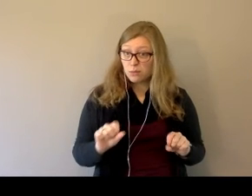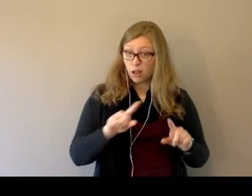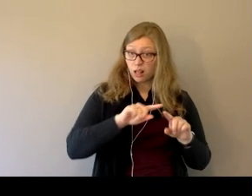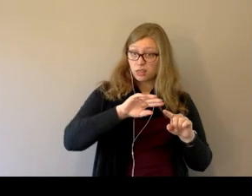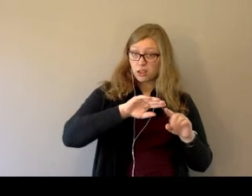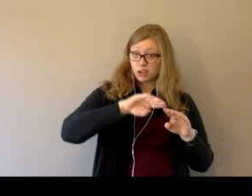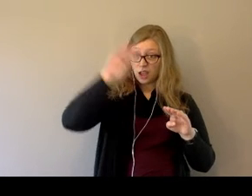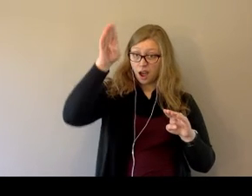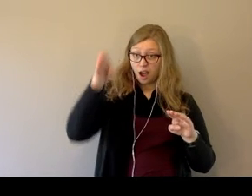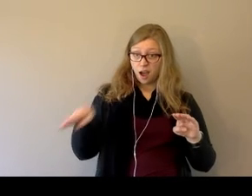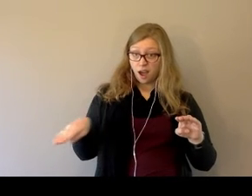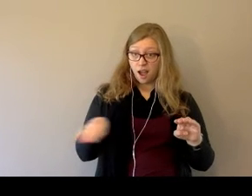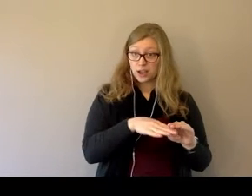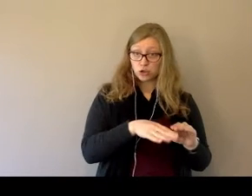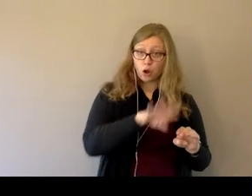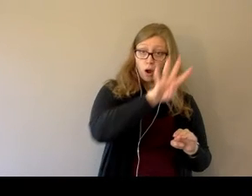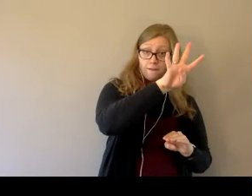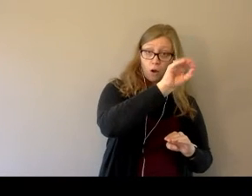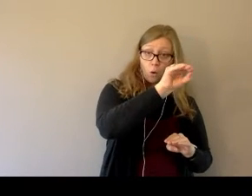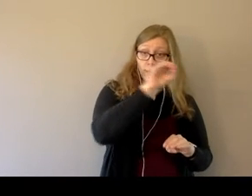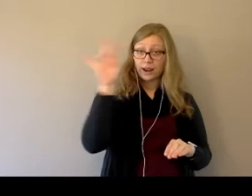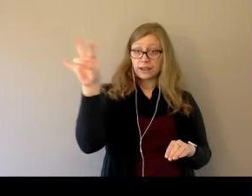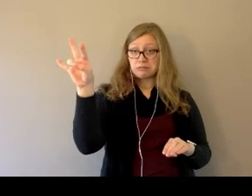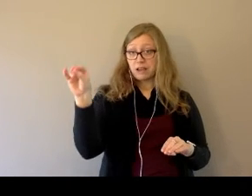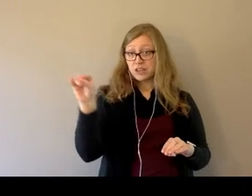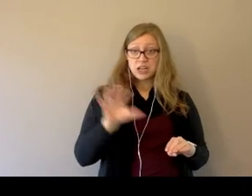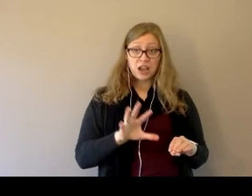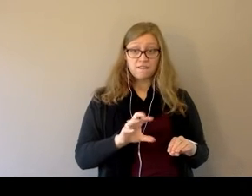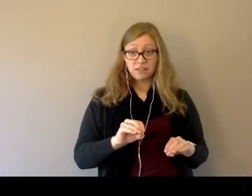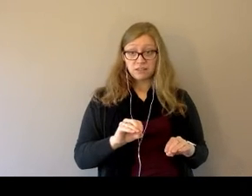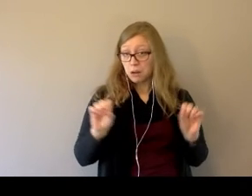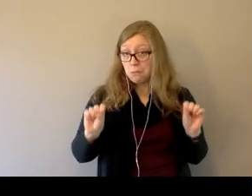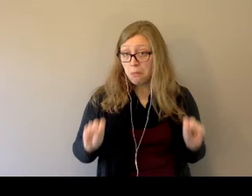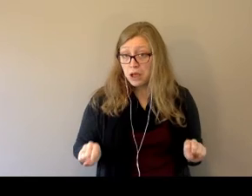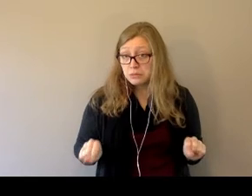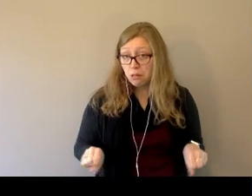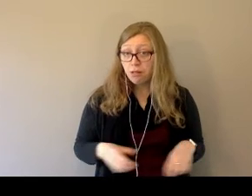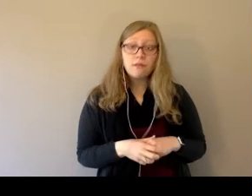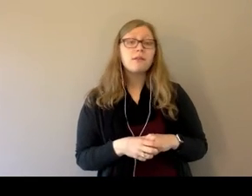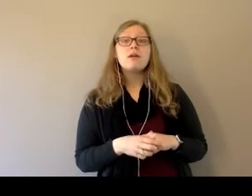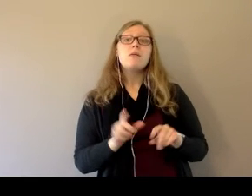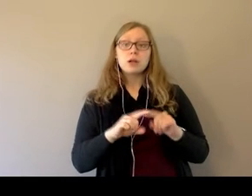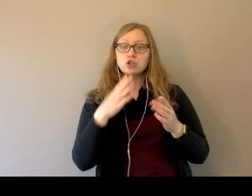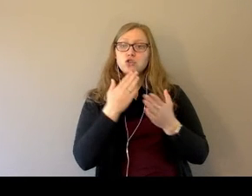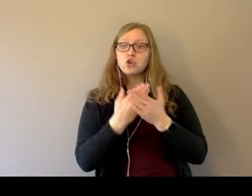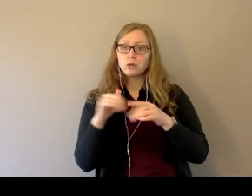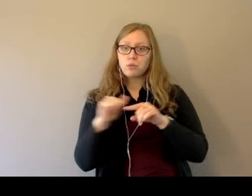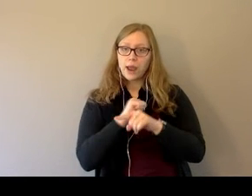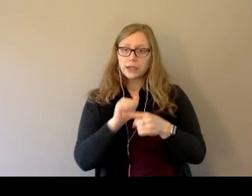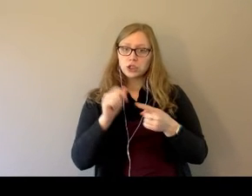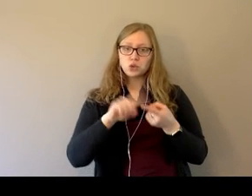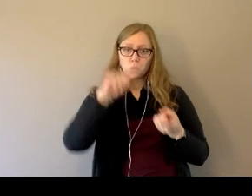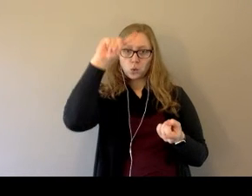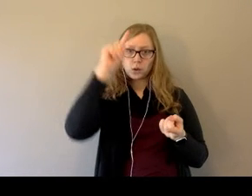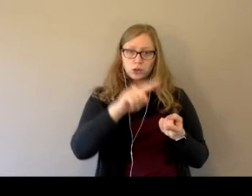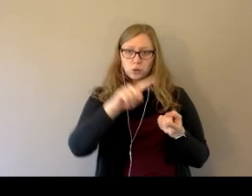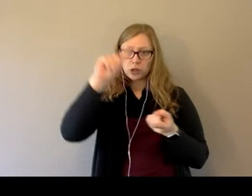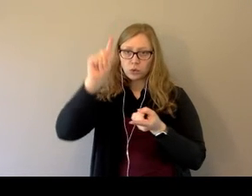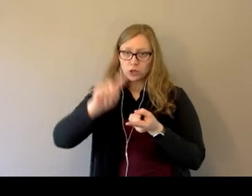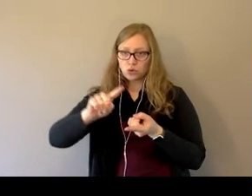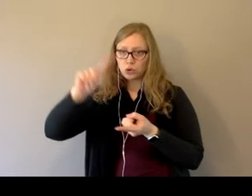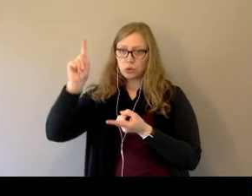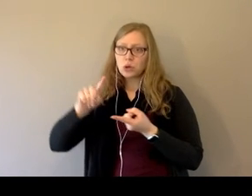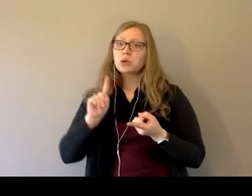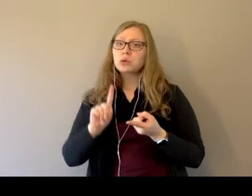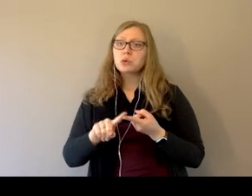40, 70, and 50. But it's good practice to reduce ratios to lowest terms. And so if we divide